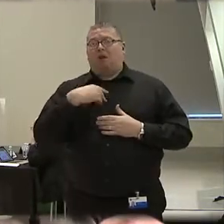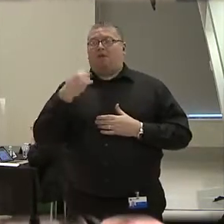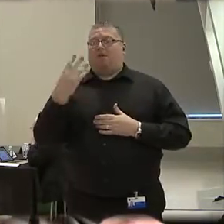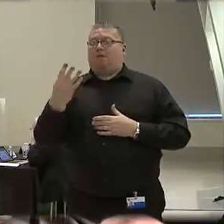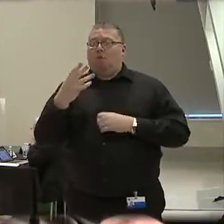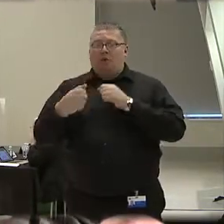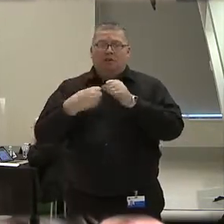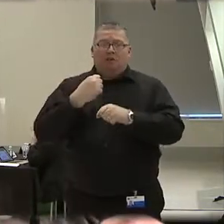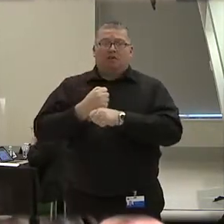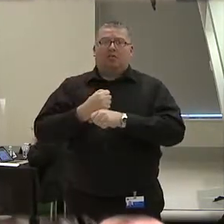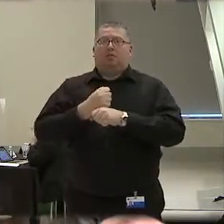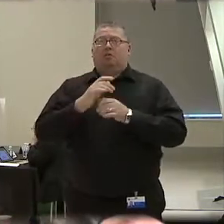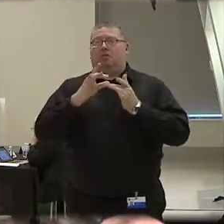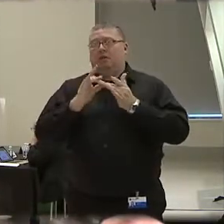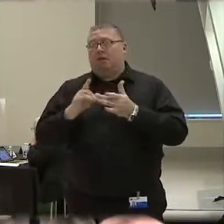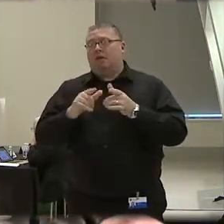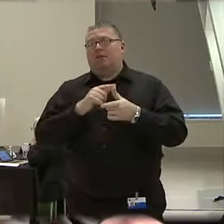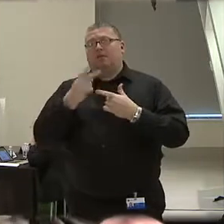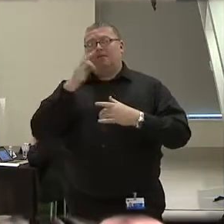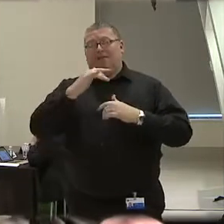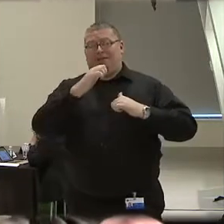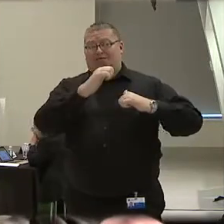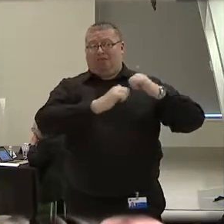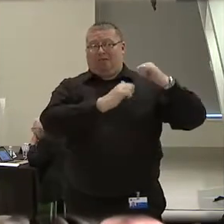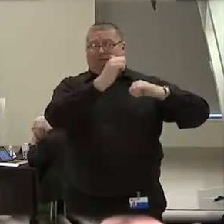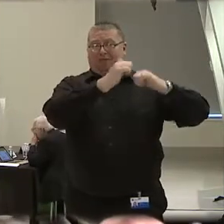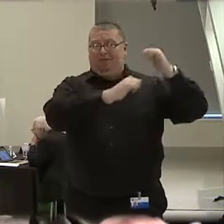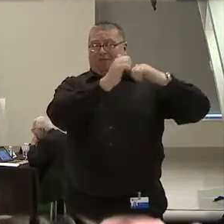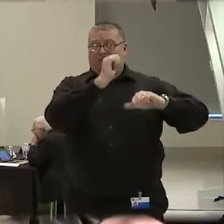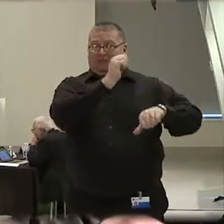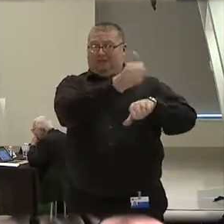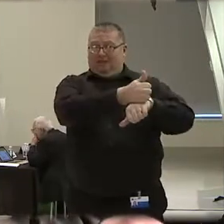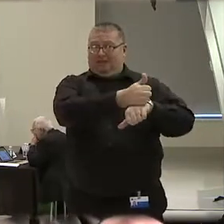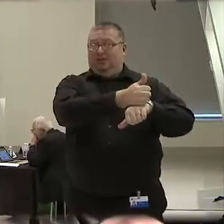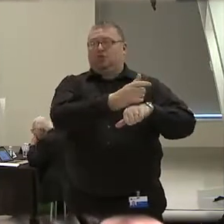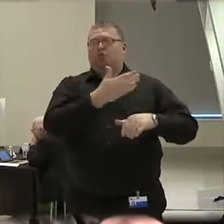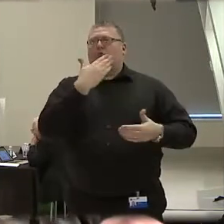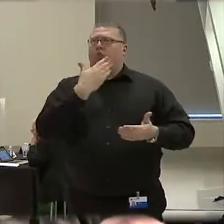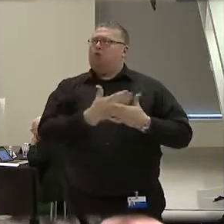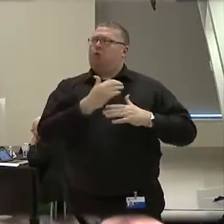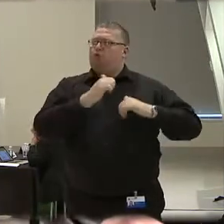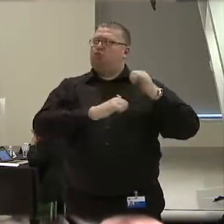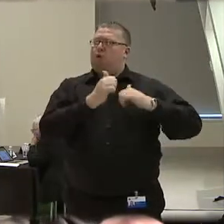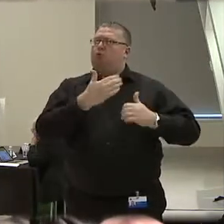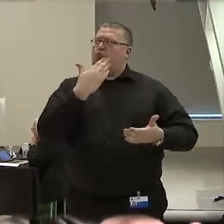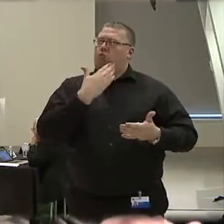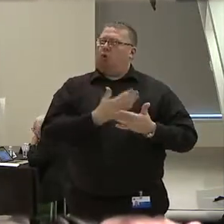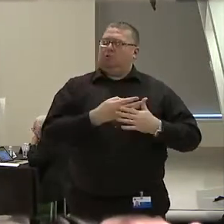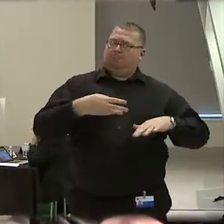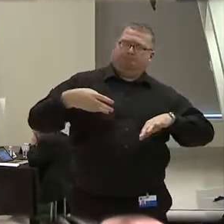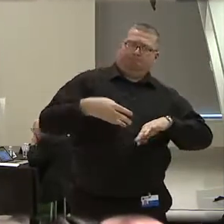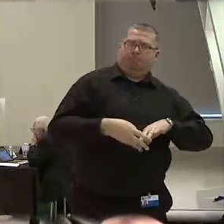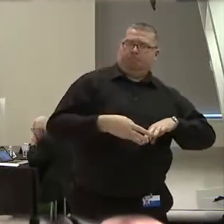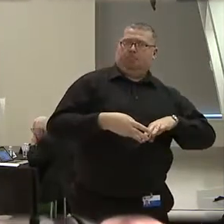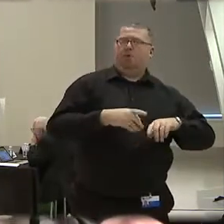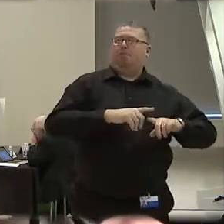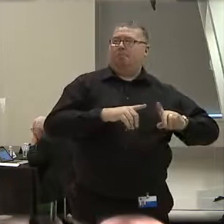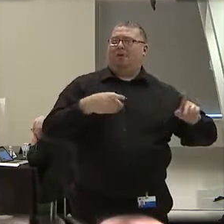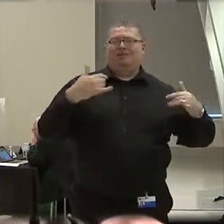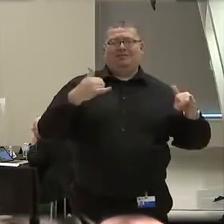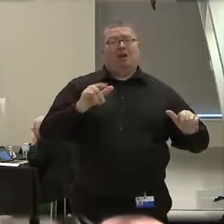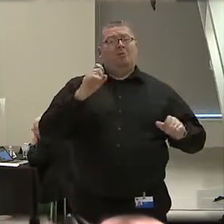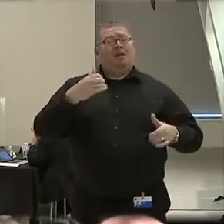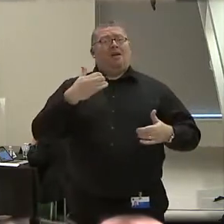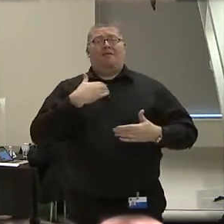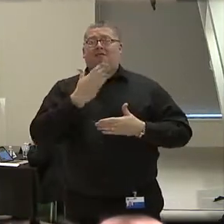terms, and you look at all that structure, and it's a good structure. It's a solid structure, but there has to be a